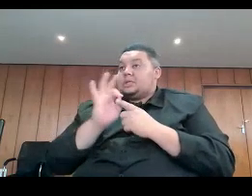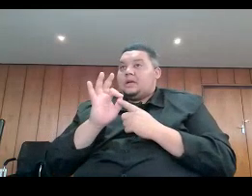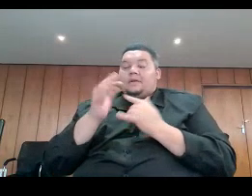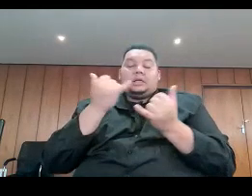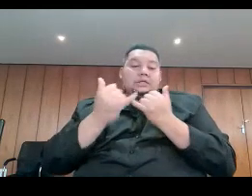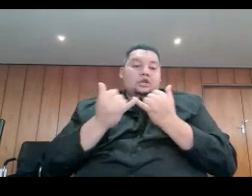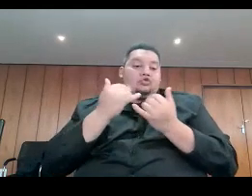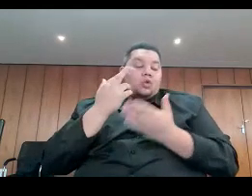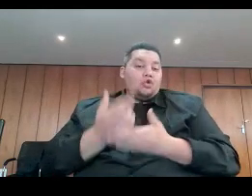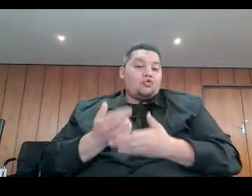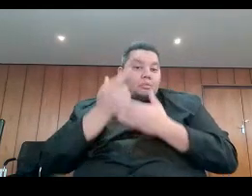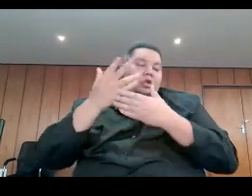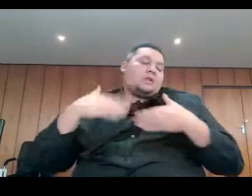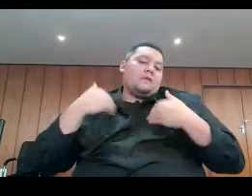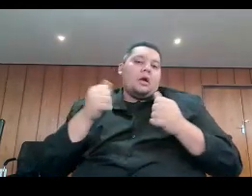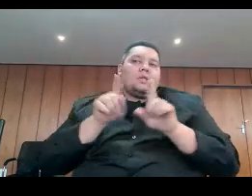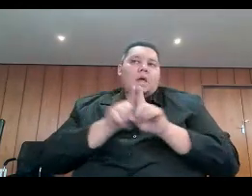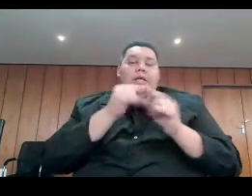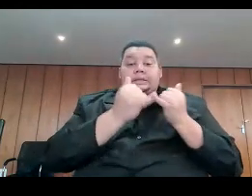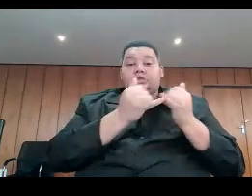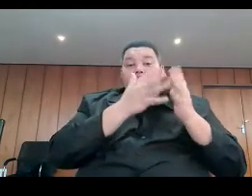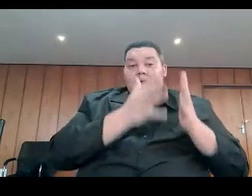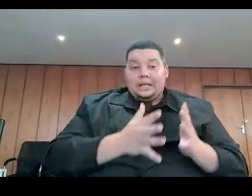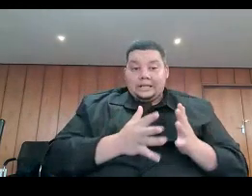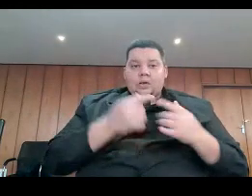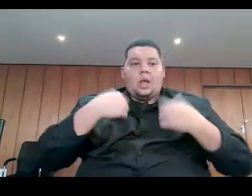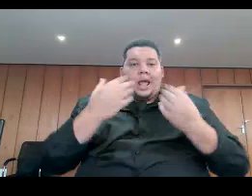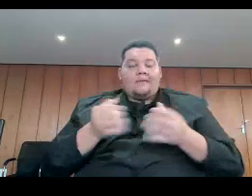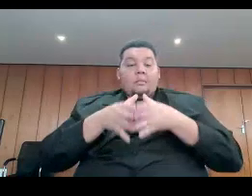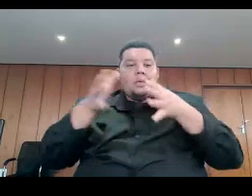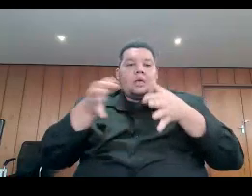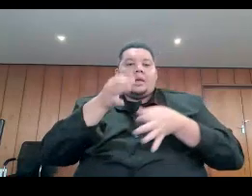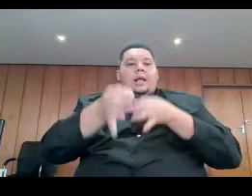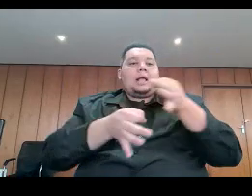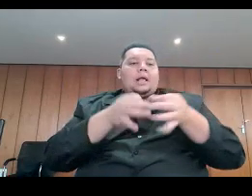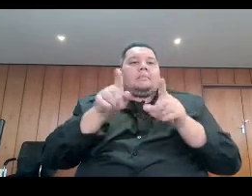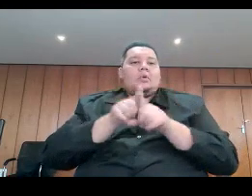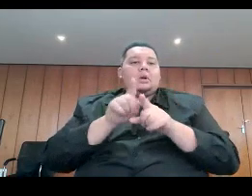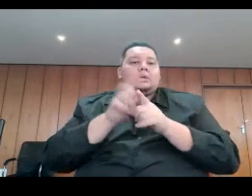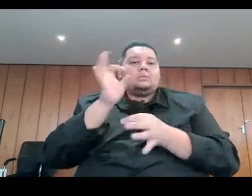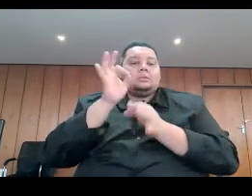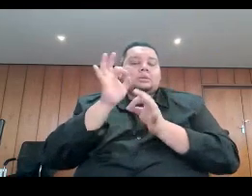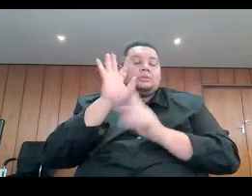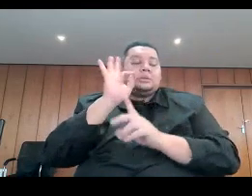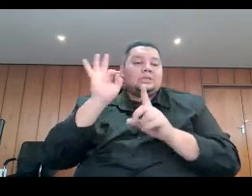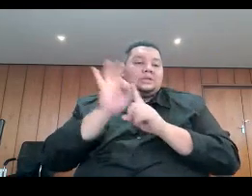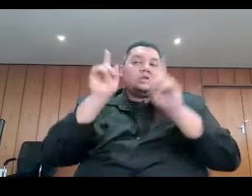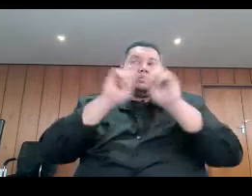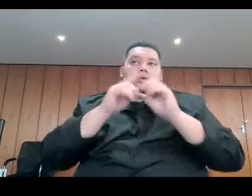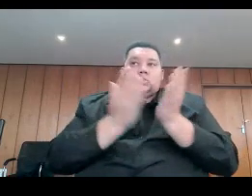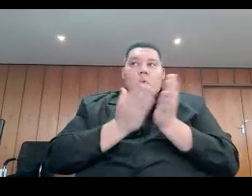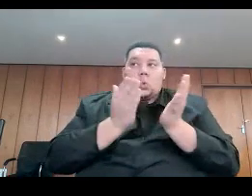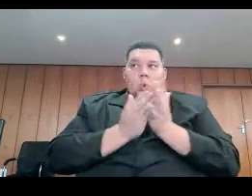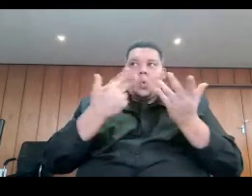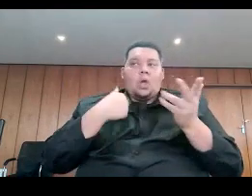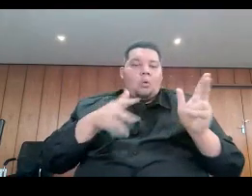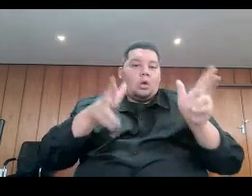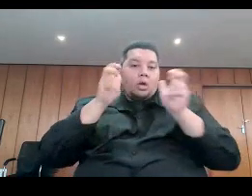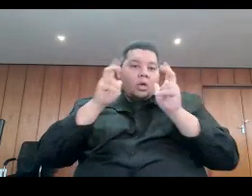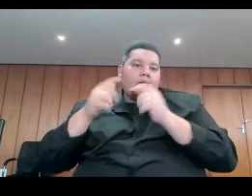sexually reproductive health and sexuality. We have a huge gap on particular special schools where we're coming from